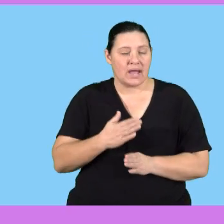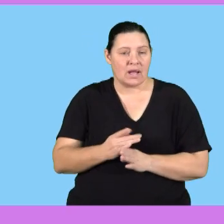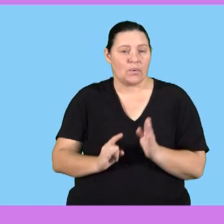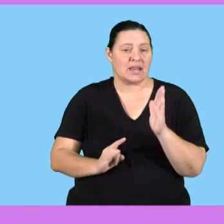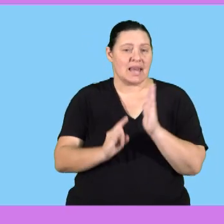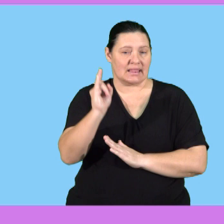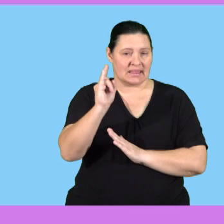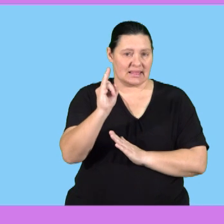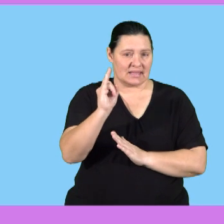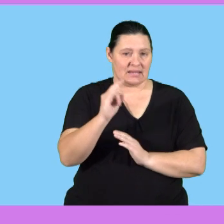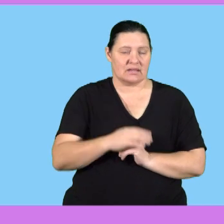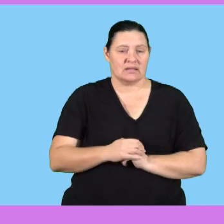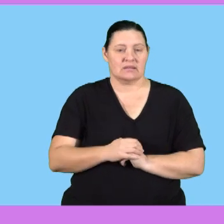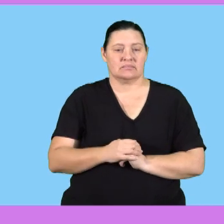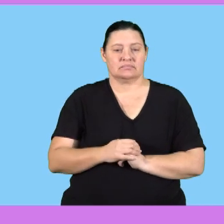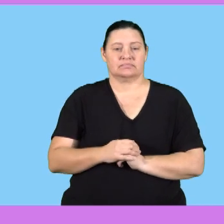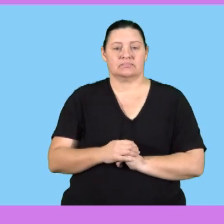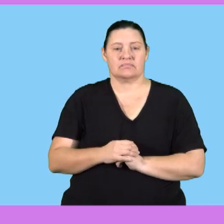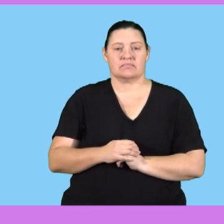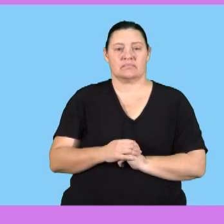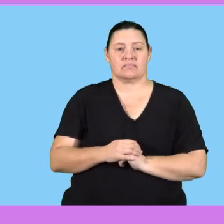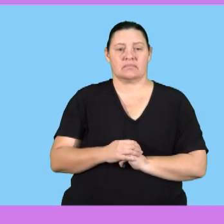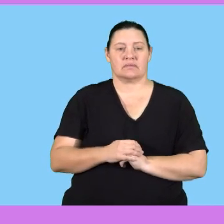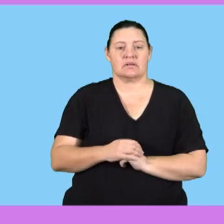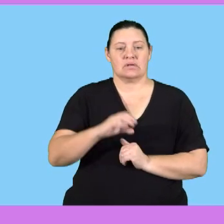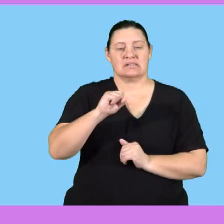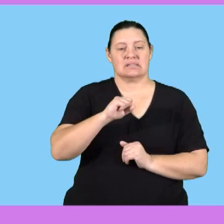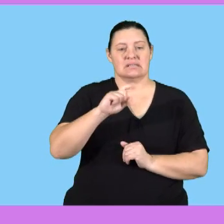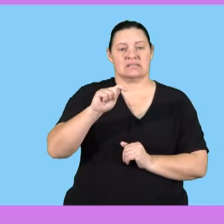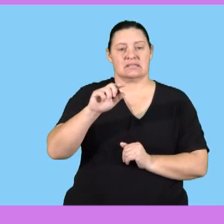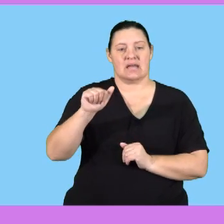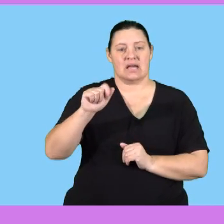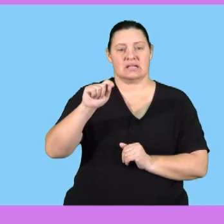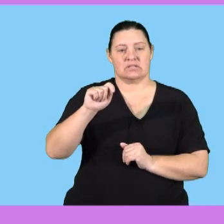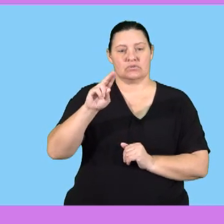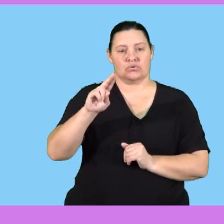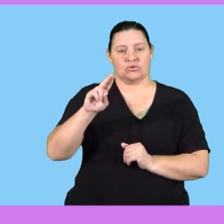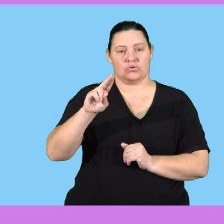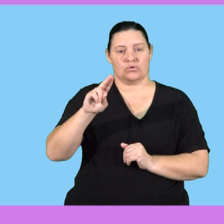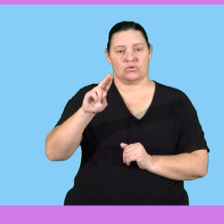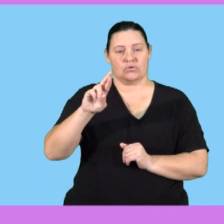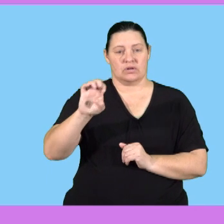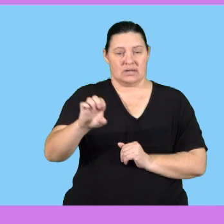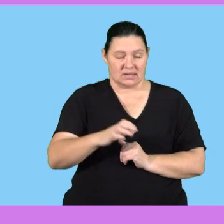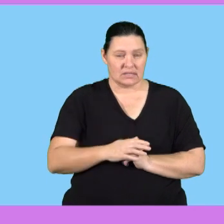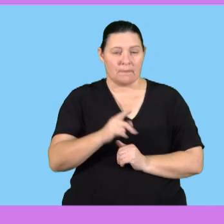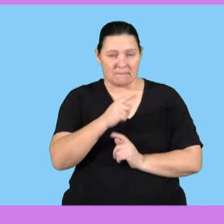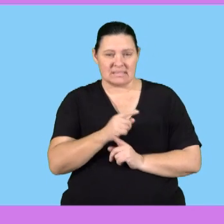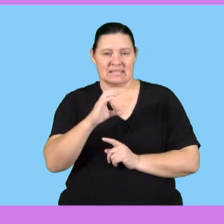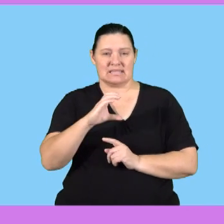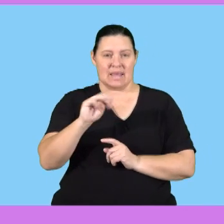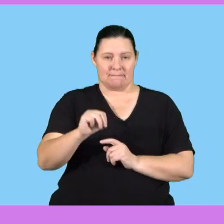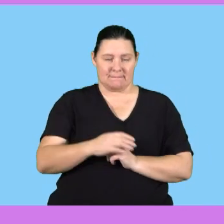I'm working with the length now, the stature of the child, not the weight, because we are saying it must